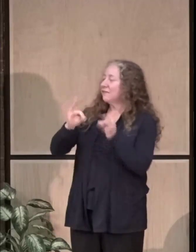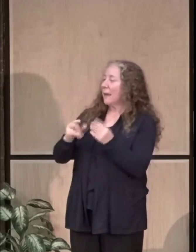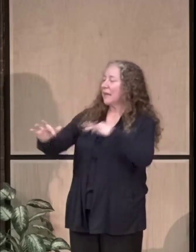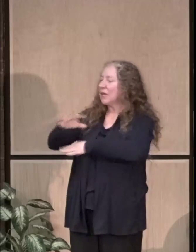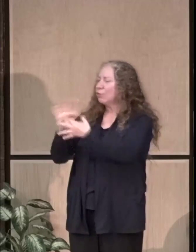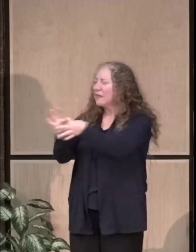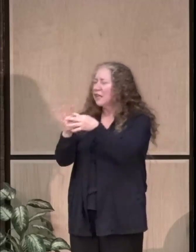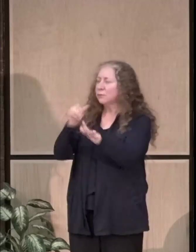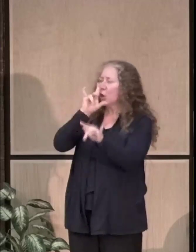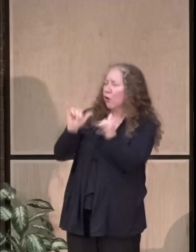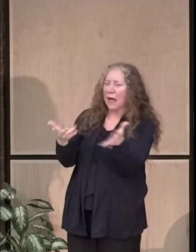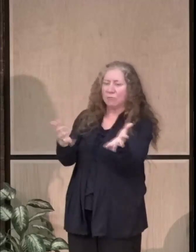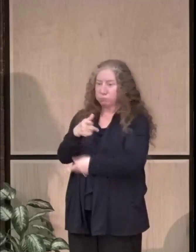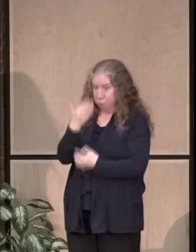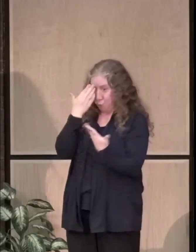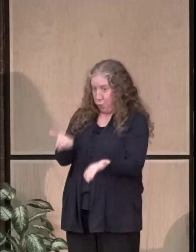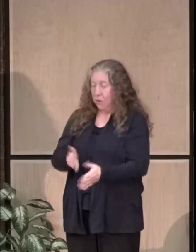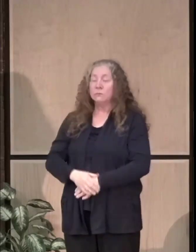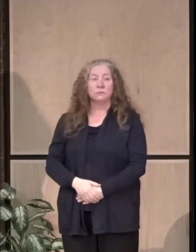I don't know the dynamic of the family. No. Okay.